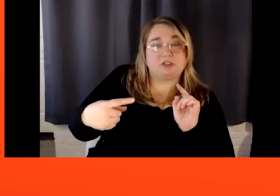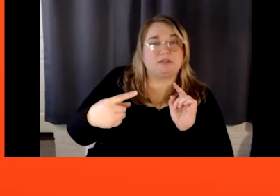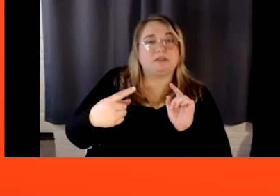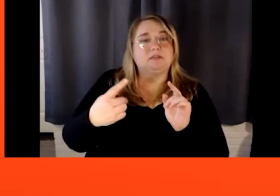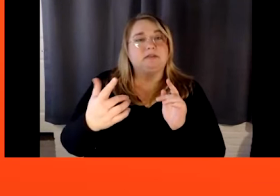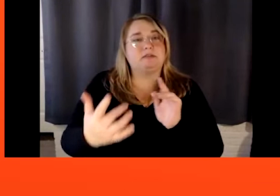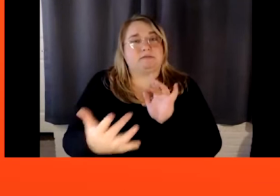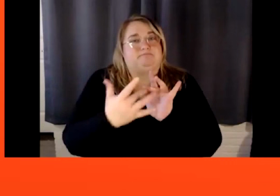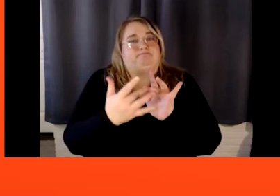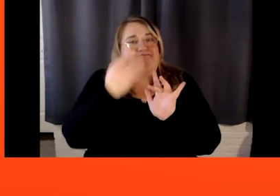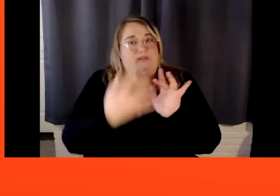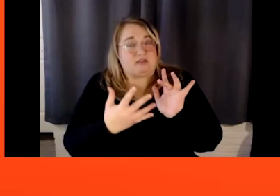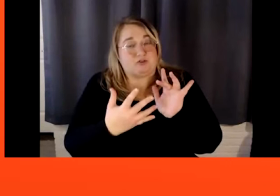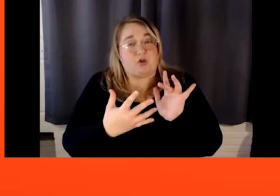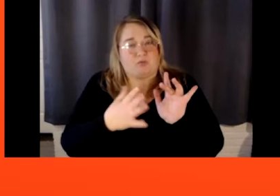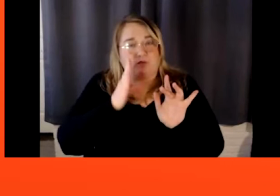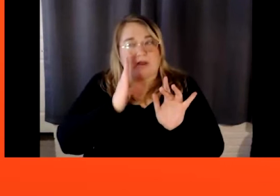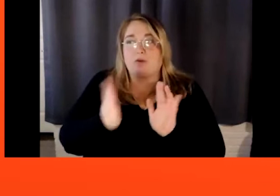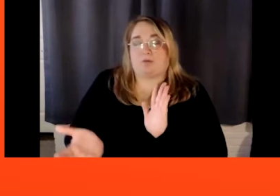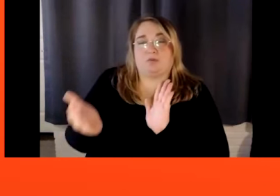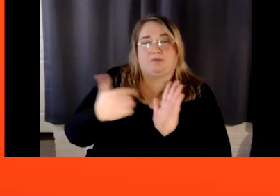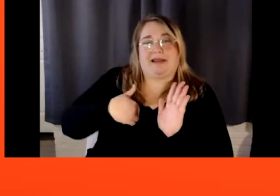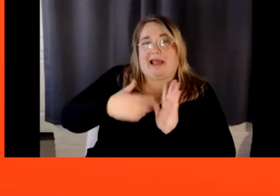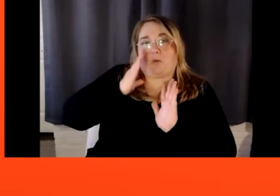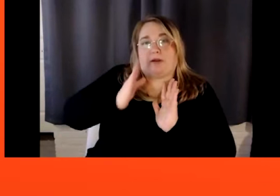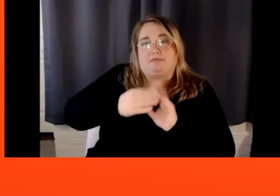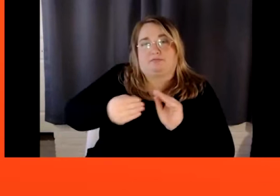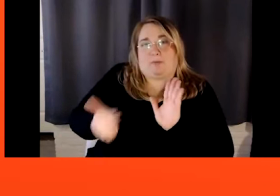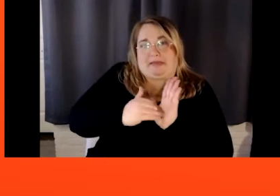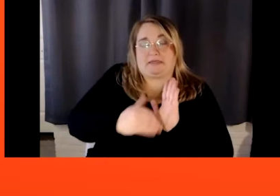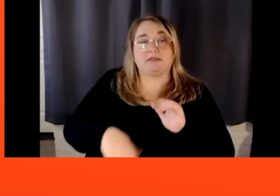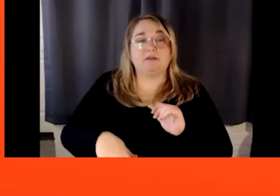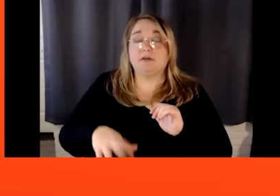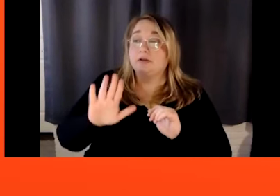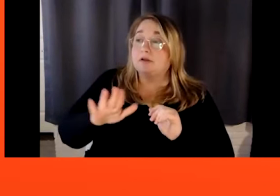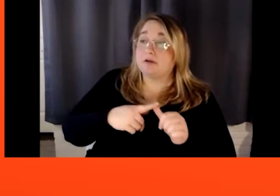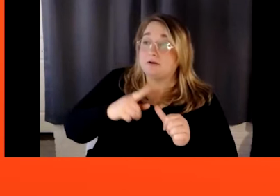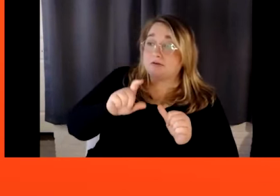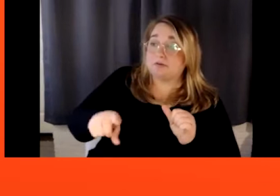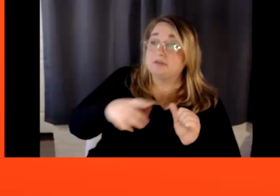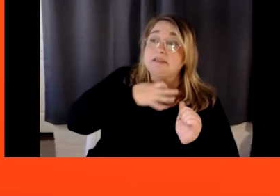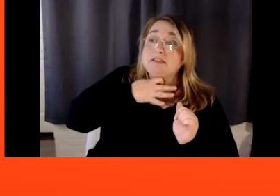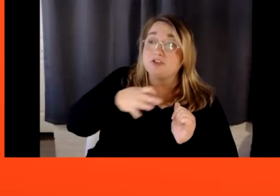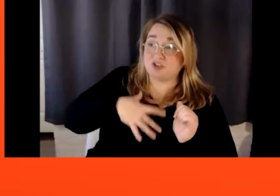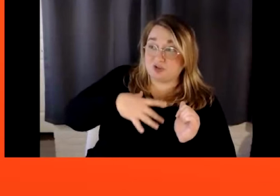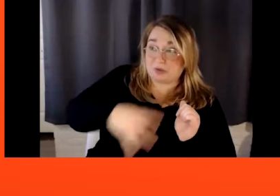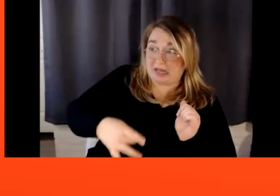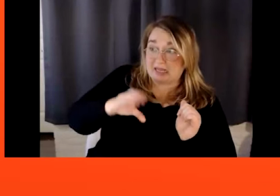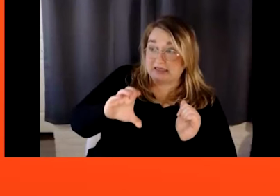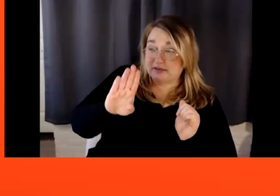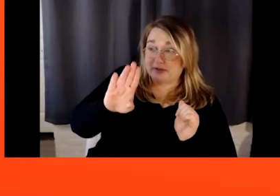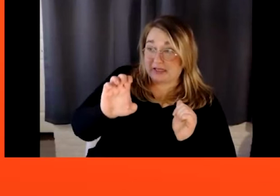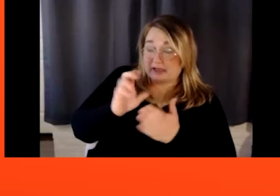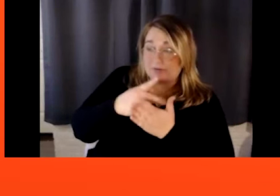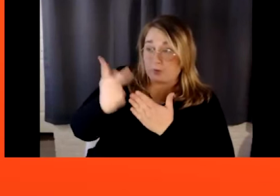okay? So my first question is, did you like it? 'Cause I'm curious. Well, Did you like the way that worked?